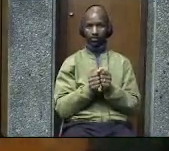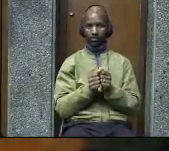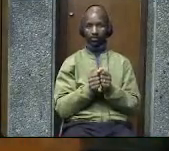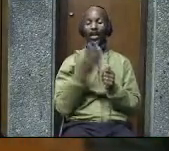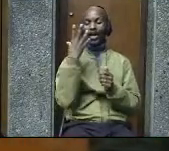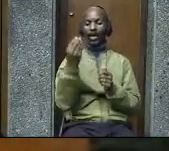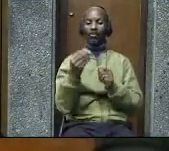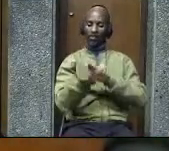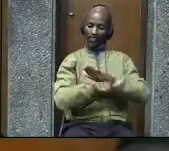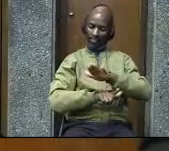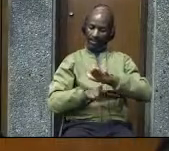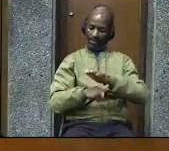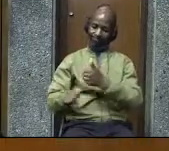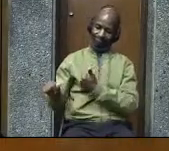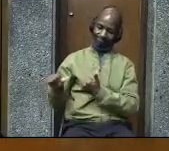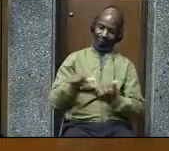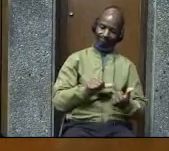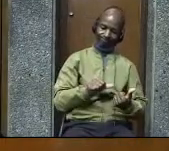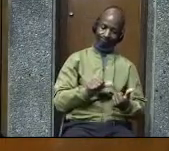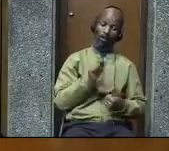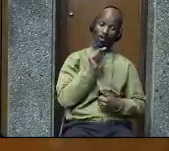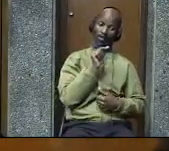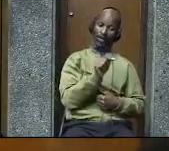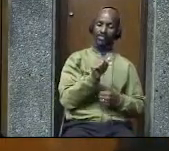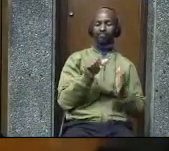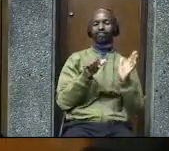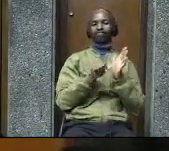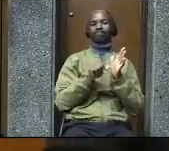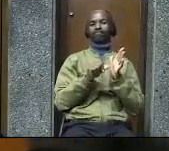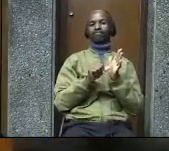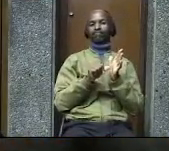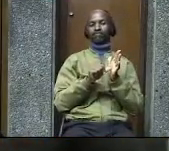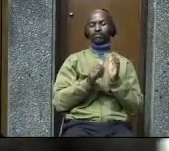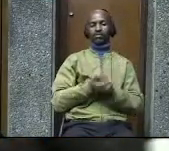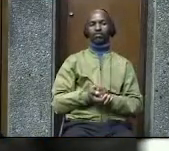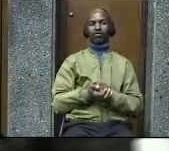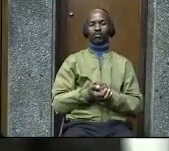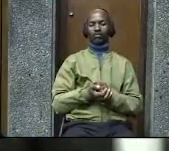getting the land back. That is very important.